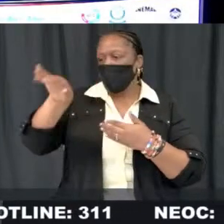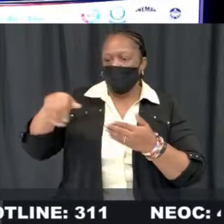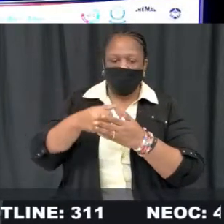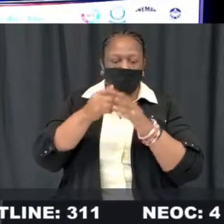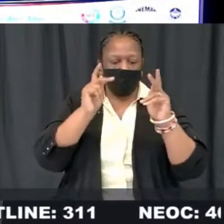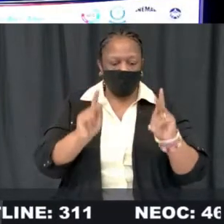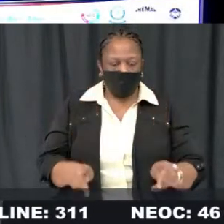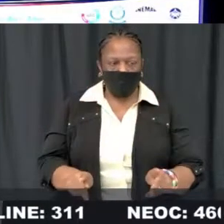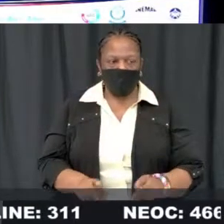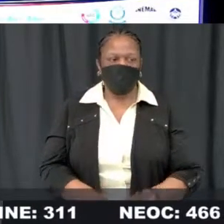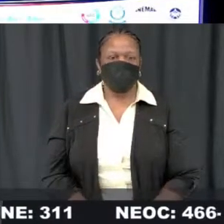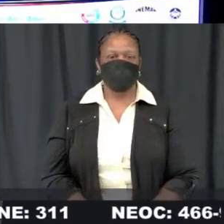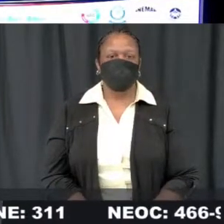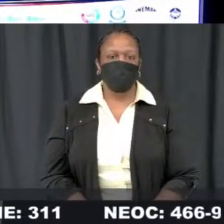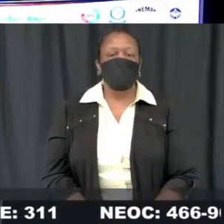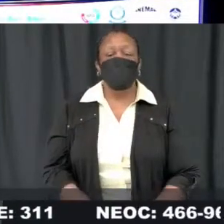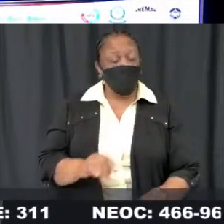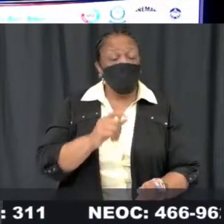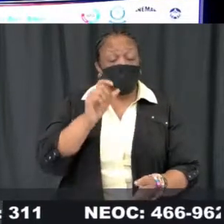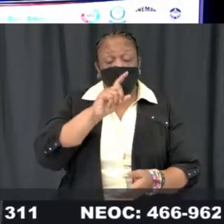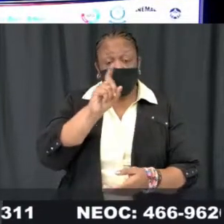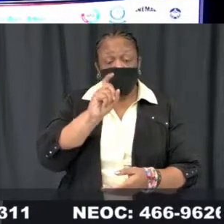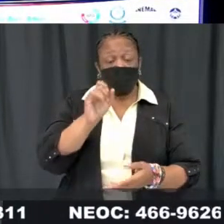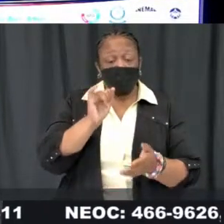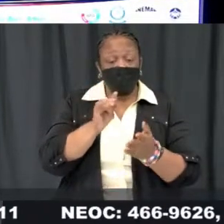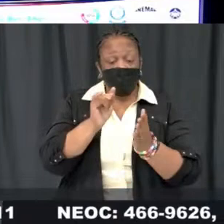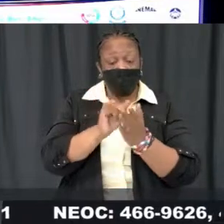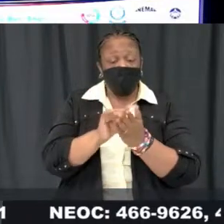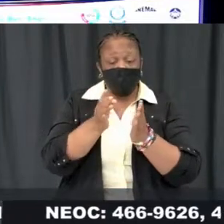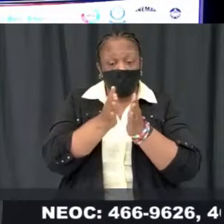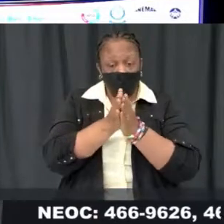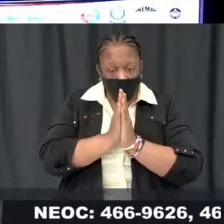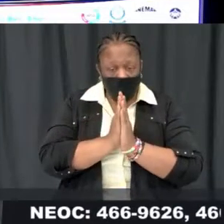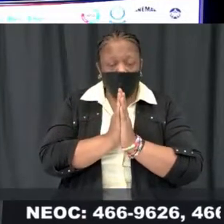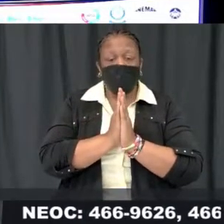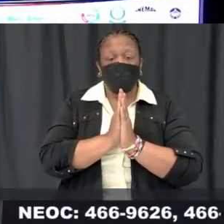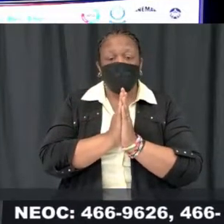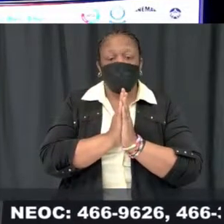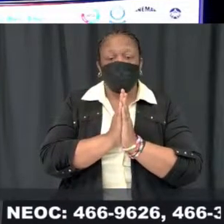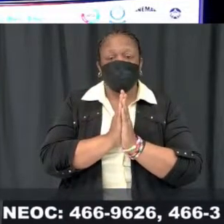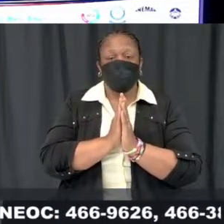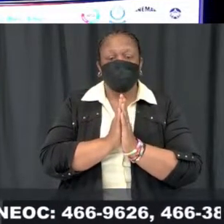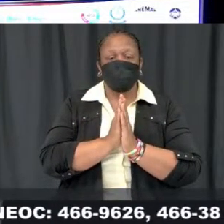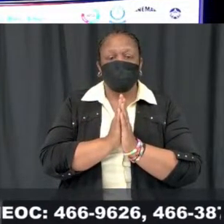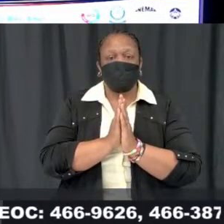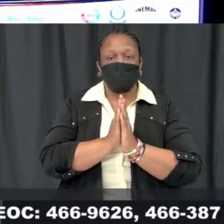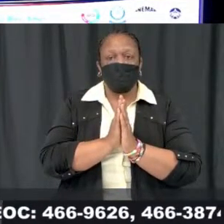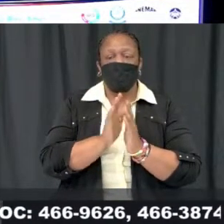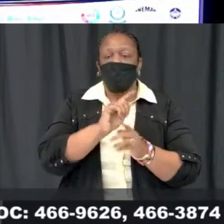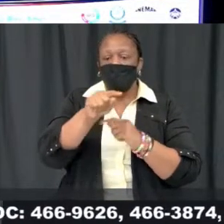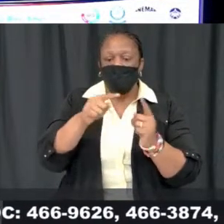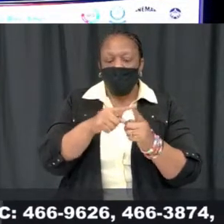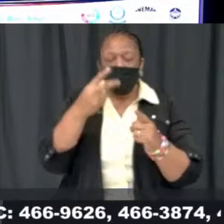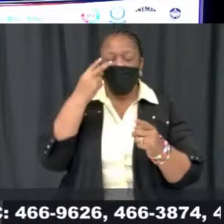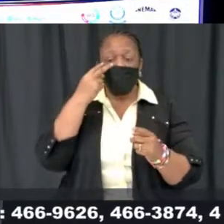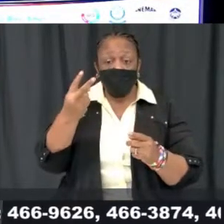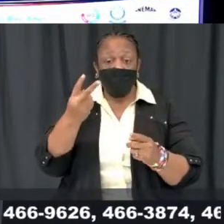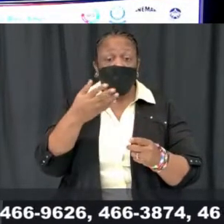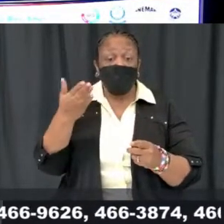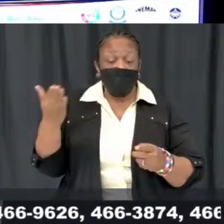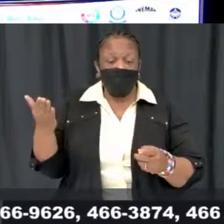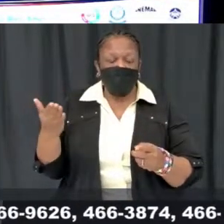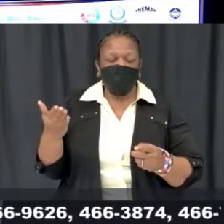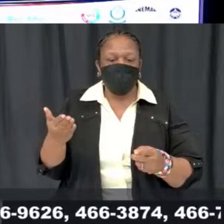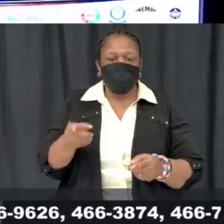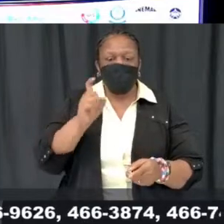the first thing that we must ask ourselves is it true? Not because it's in a book, not